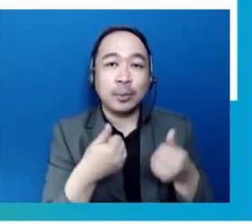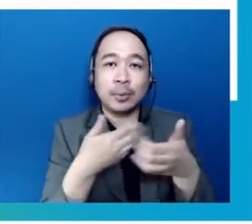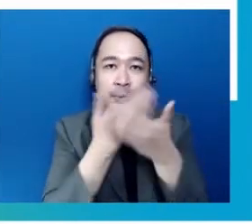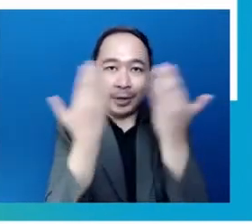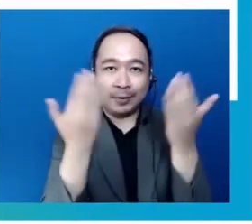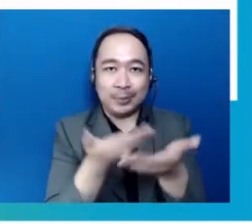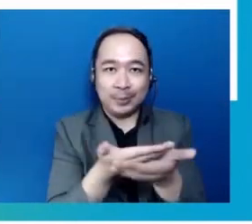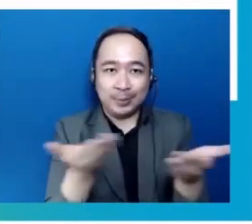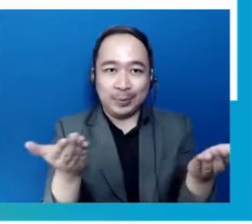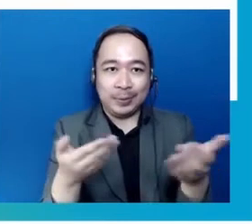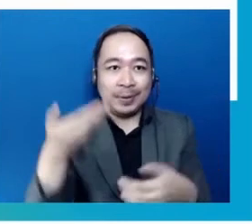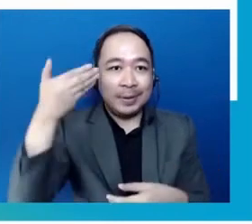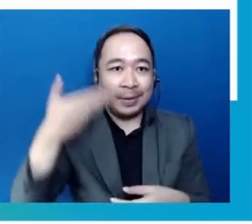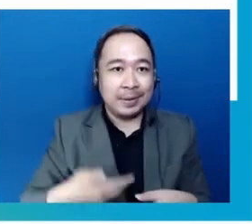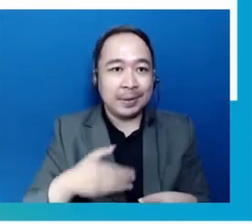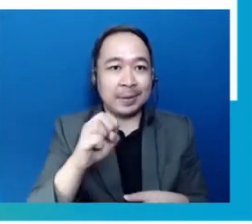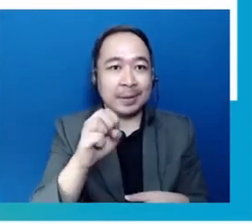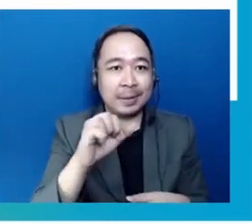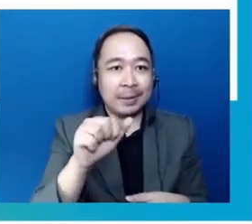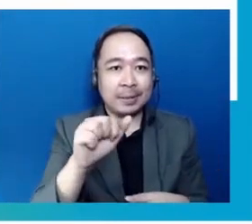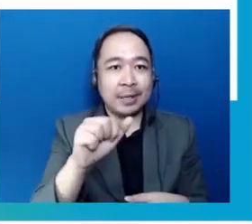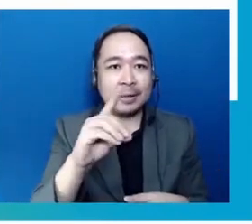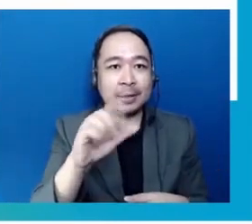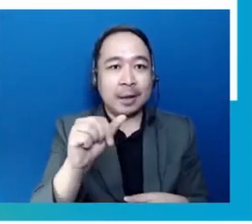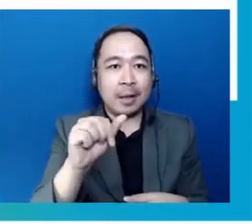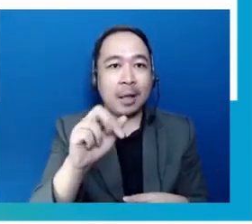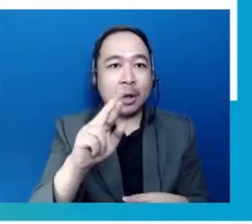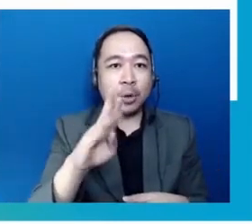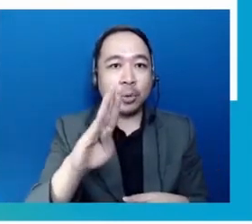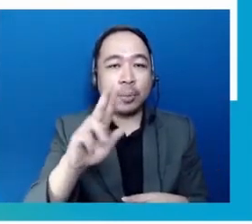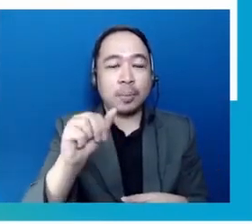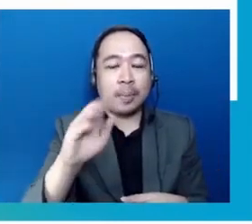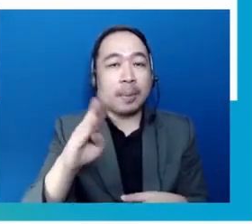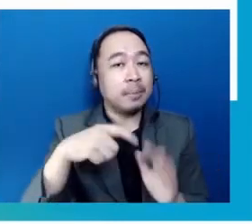I am Sayyed Munaza Rubab, project officer from AGAHE.